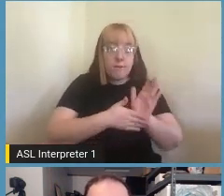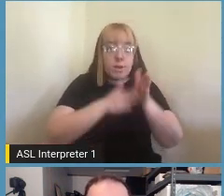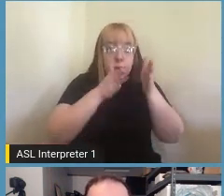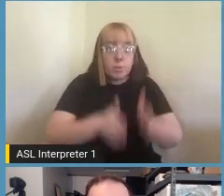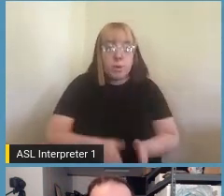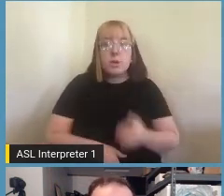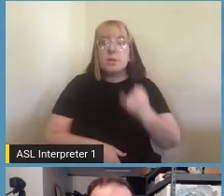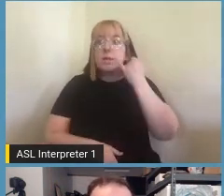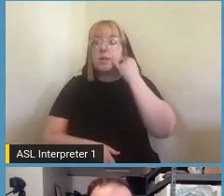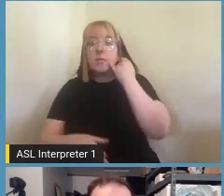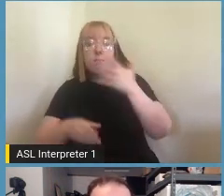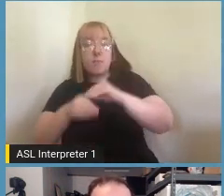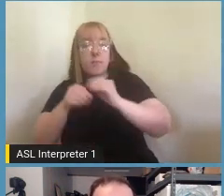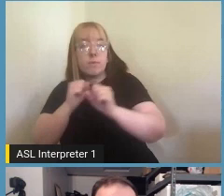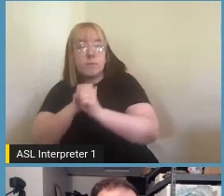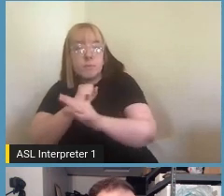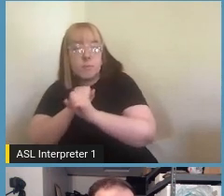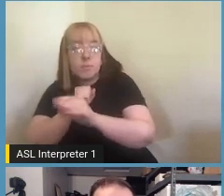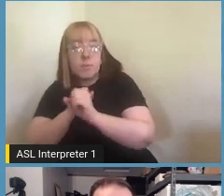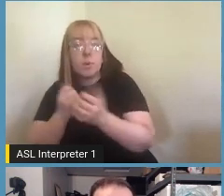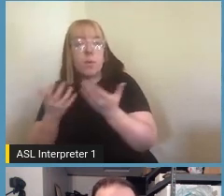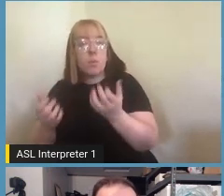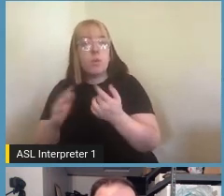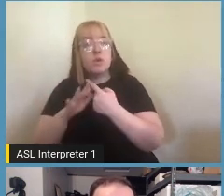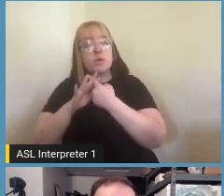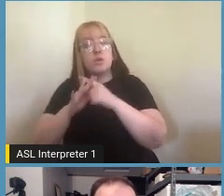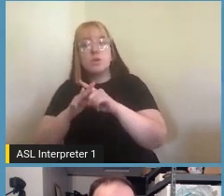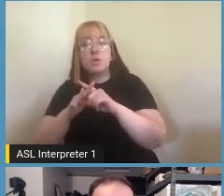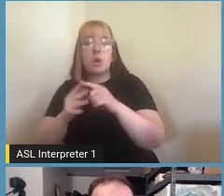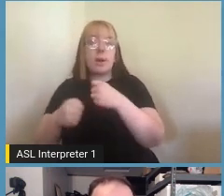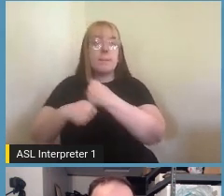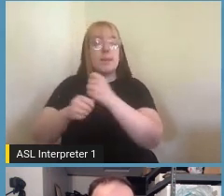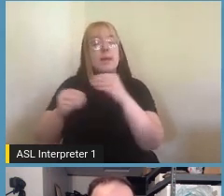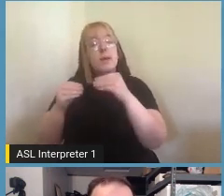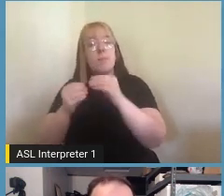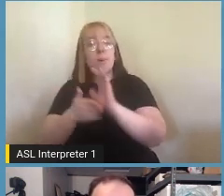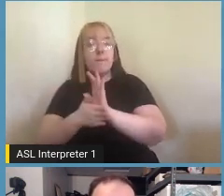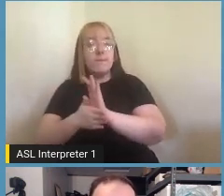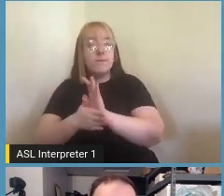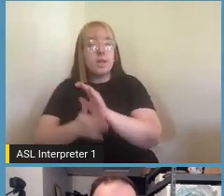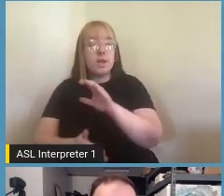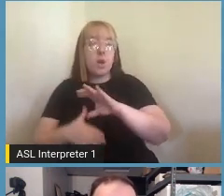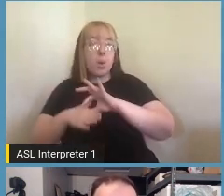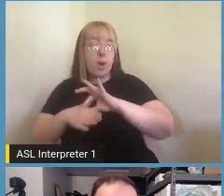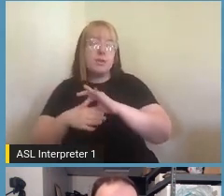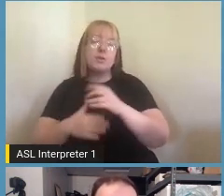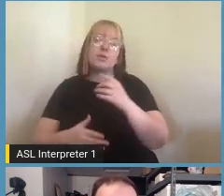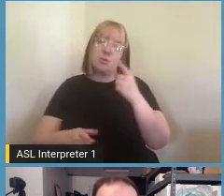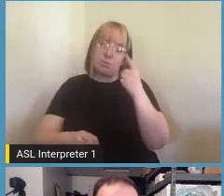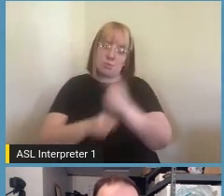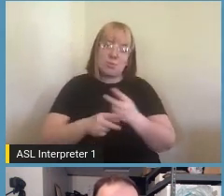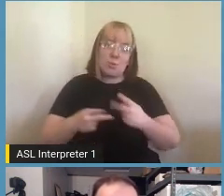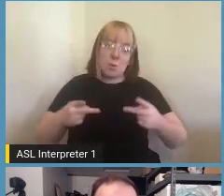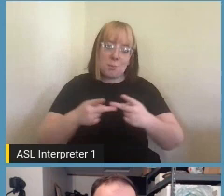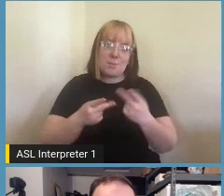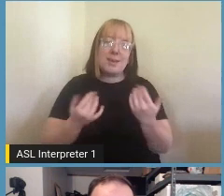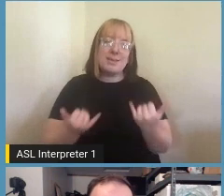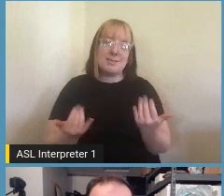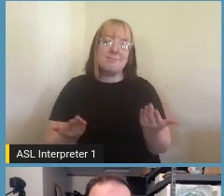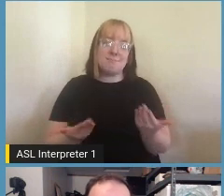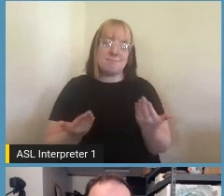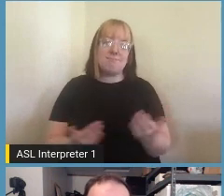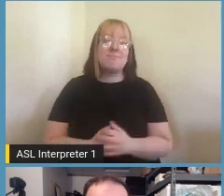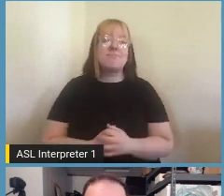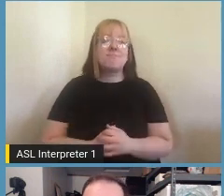in marketing and you want to start creating more video content, you're really in the right place. We're gonna cover a whole bunch of